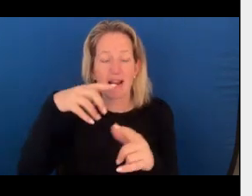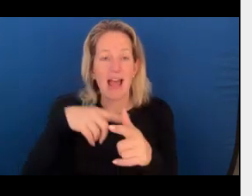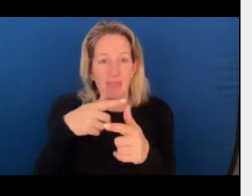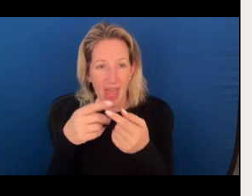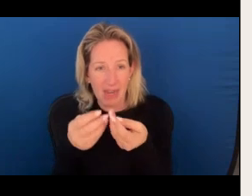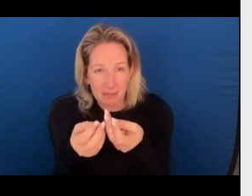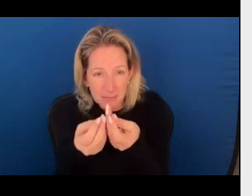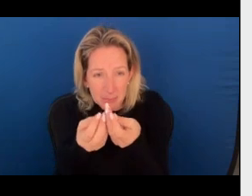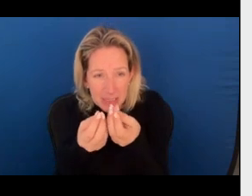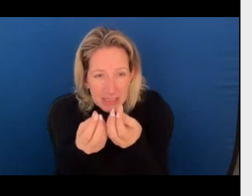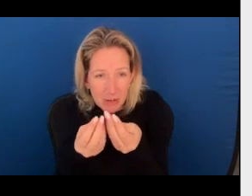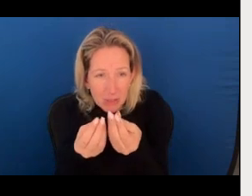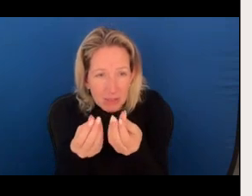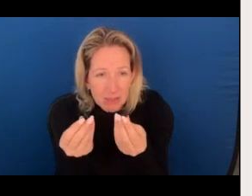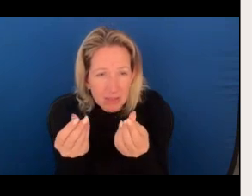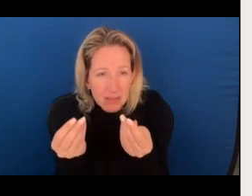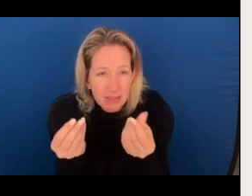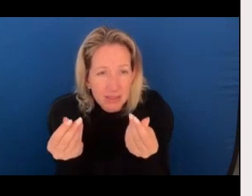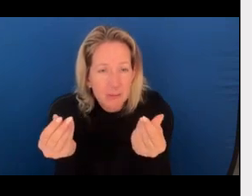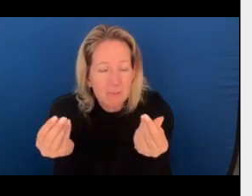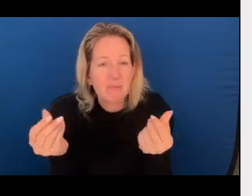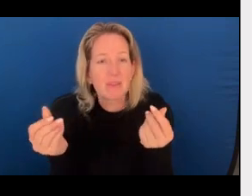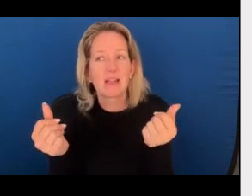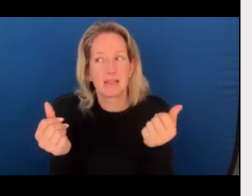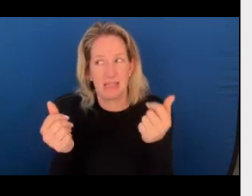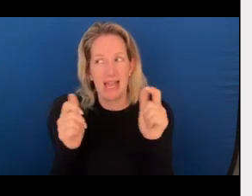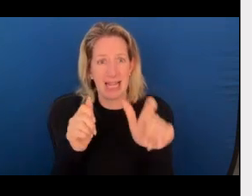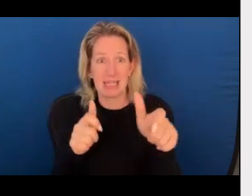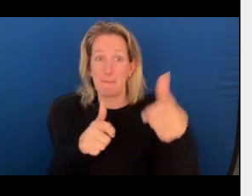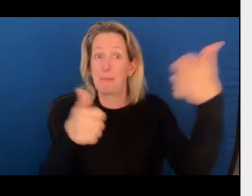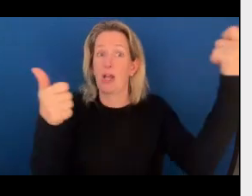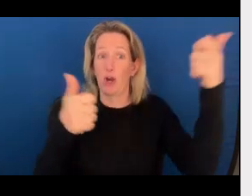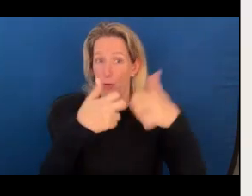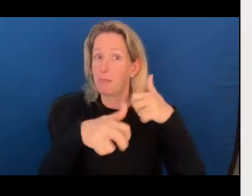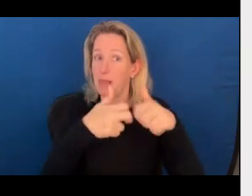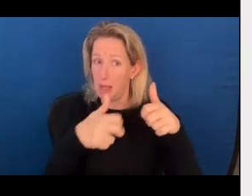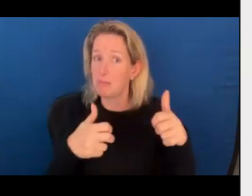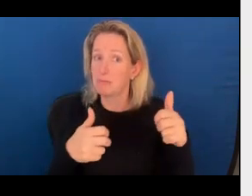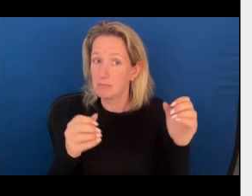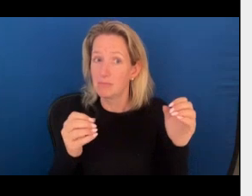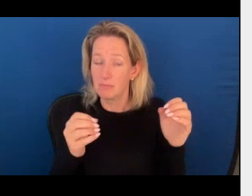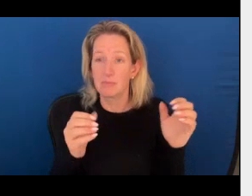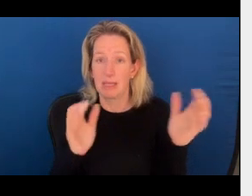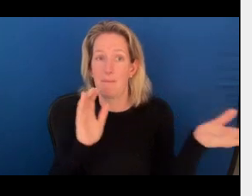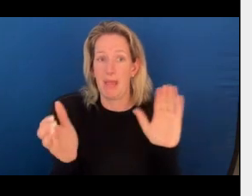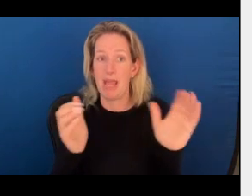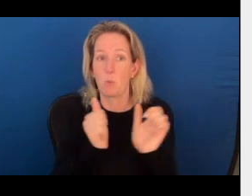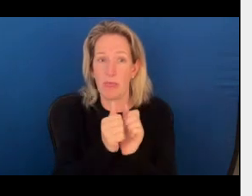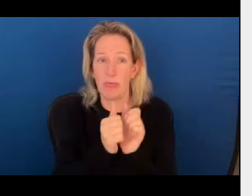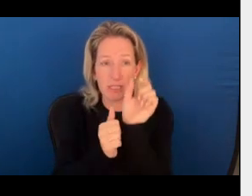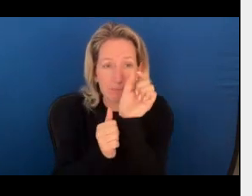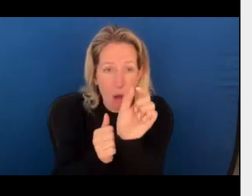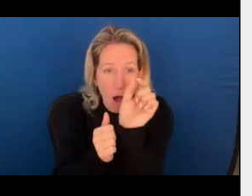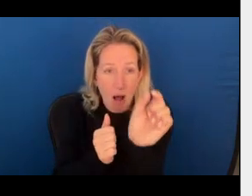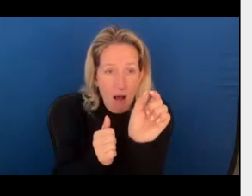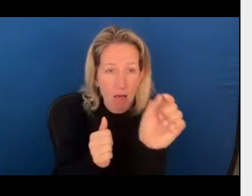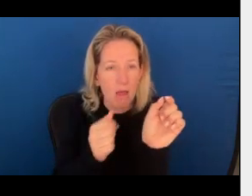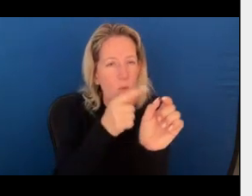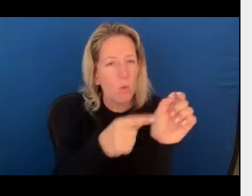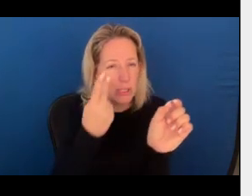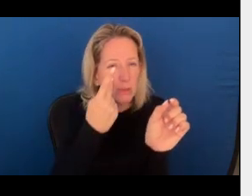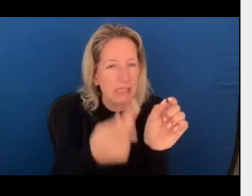small little pieces than just the big pieces, and it makes them more aware when you're walking around. Look to see the small pieces. What are you seeing? And